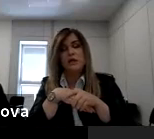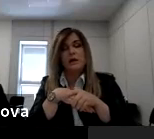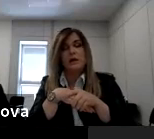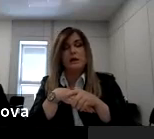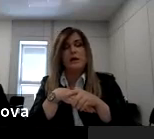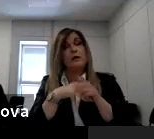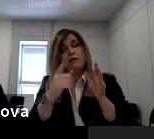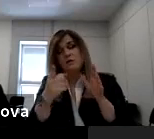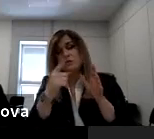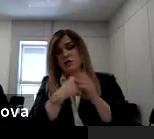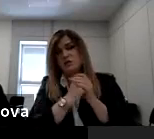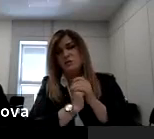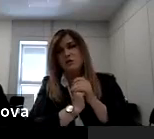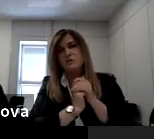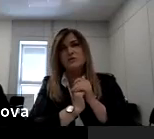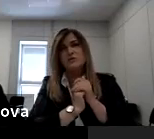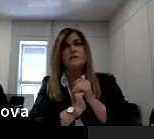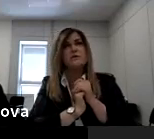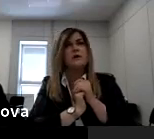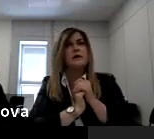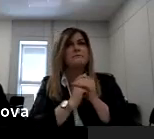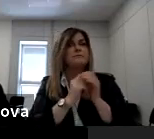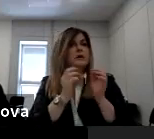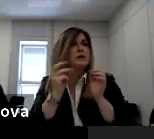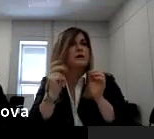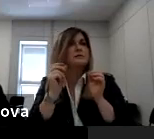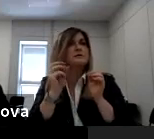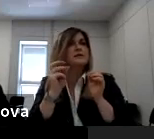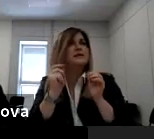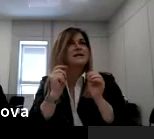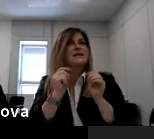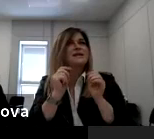view. Also, Niche we use for